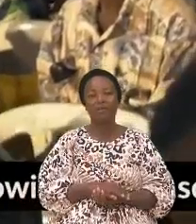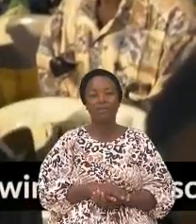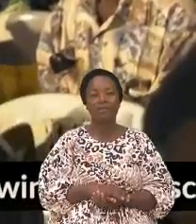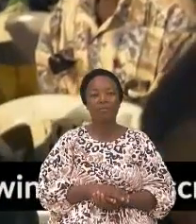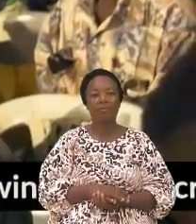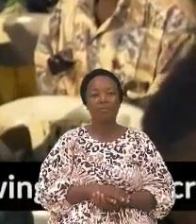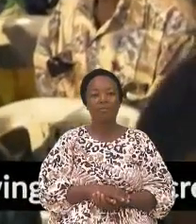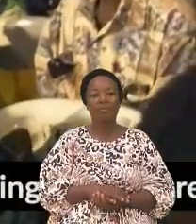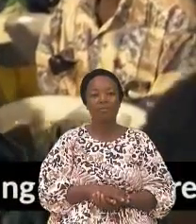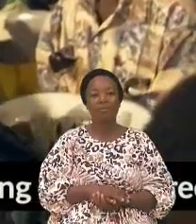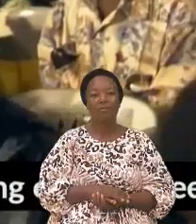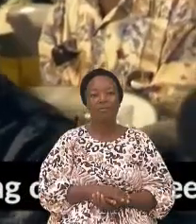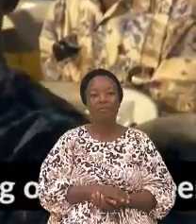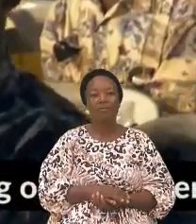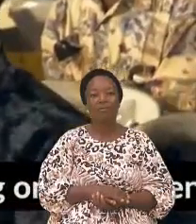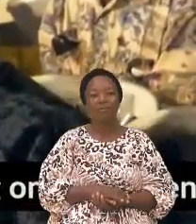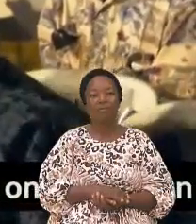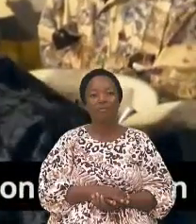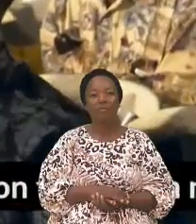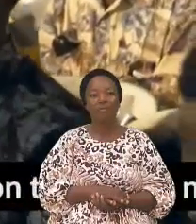Counselors, let's be fast.